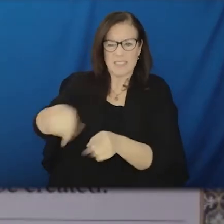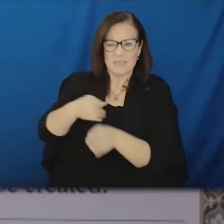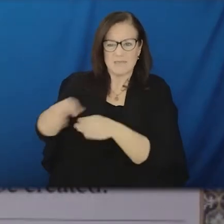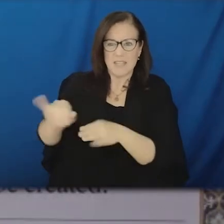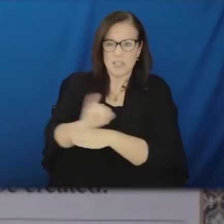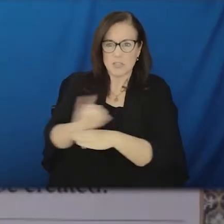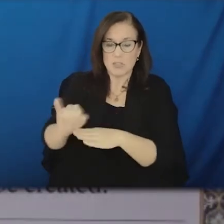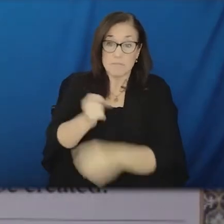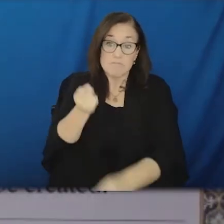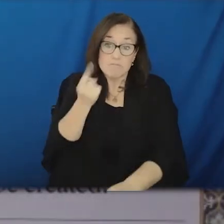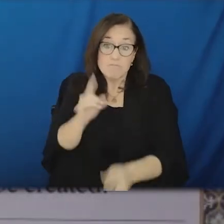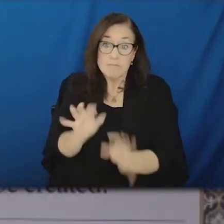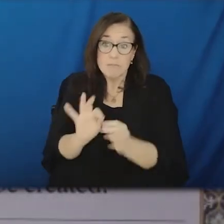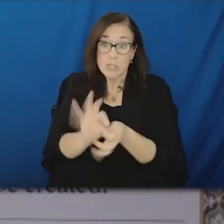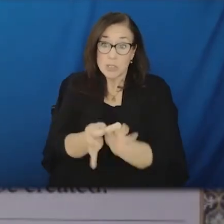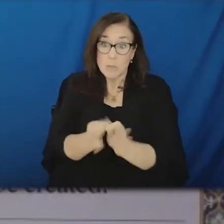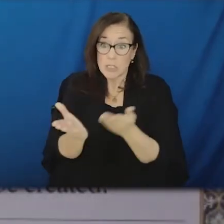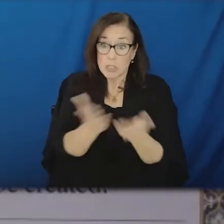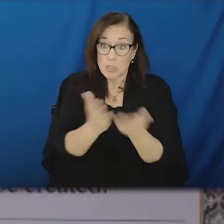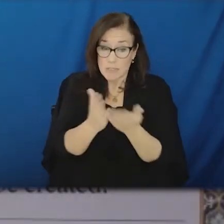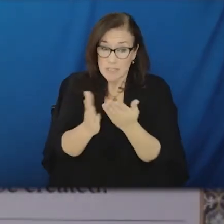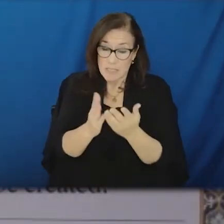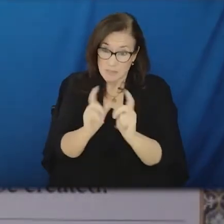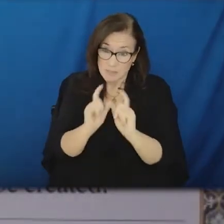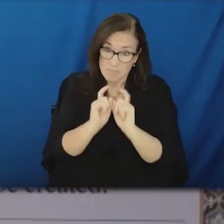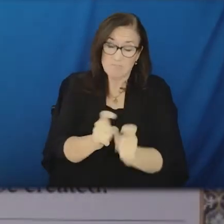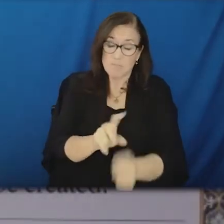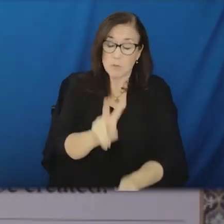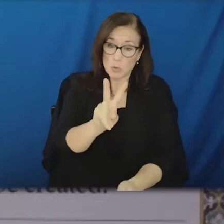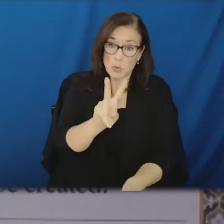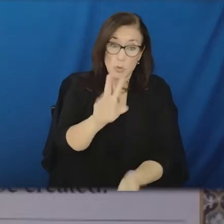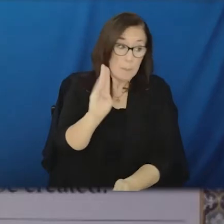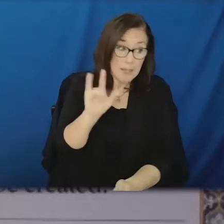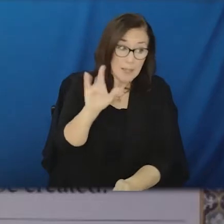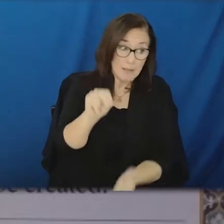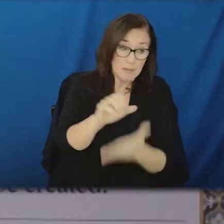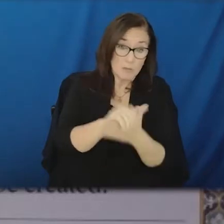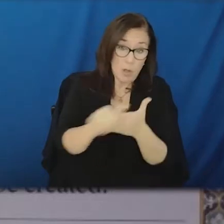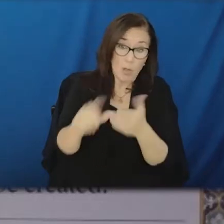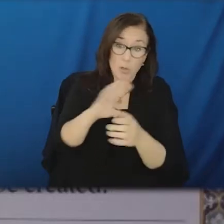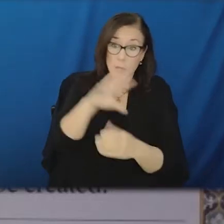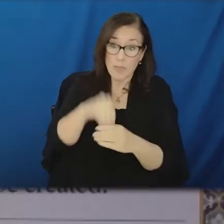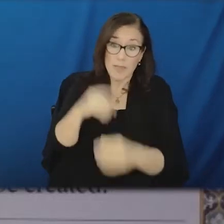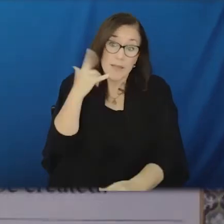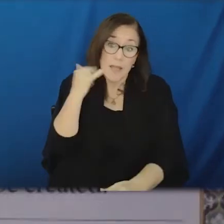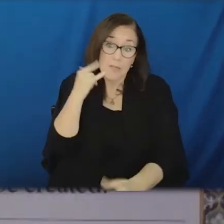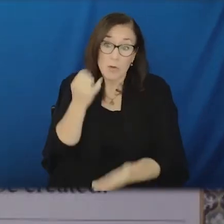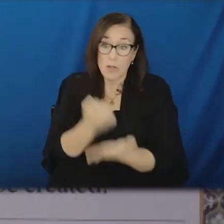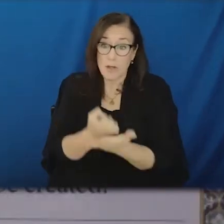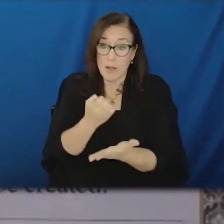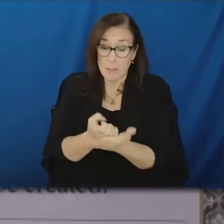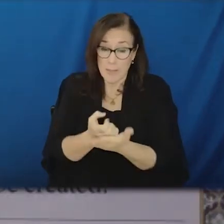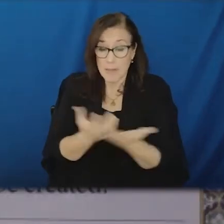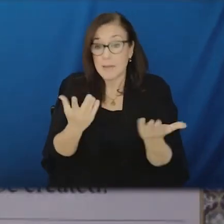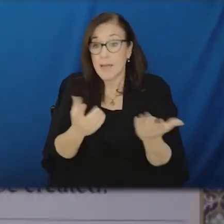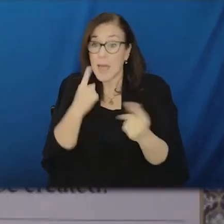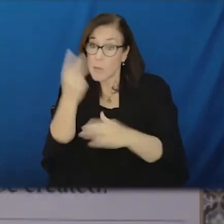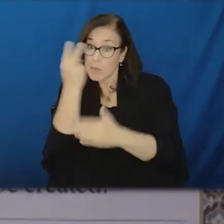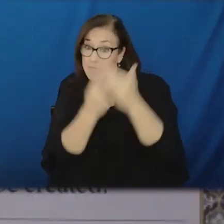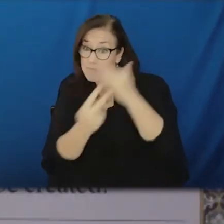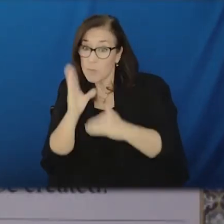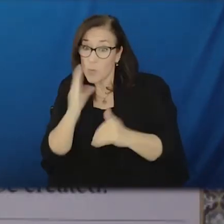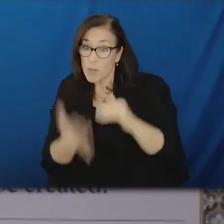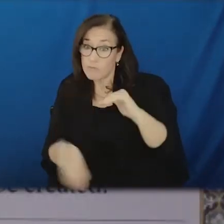billion industry in the California economy alone, and globally this industry is estimated to go to $56 billion in